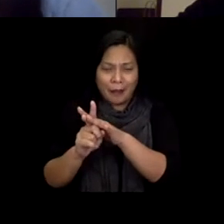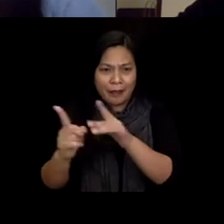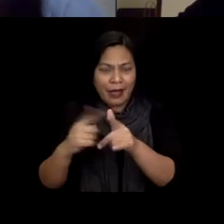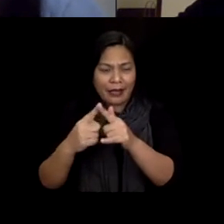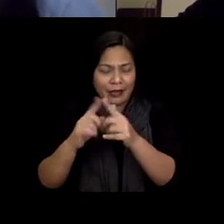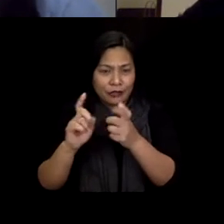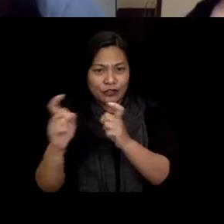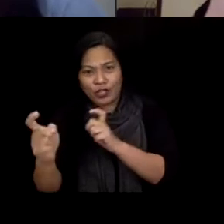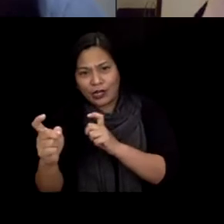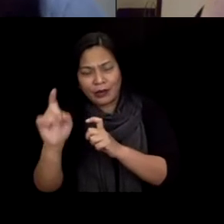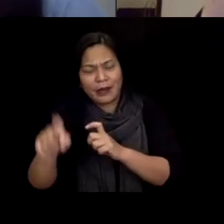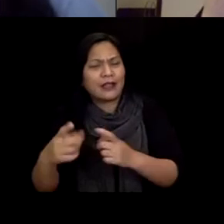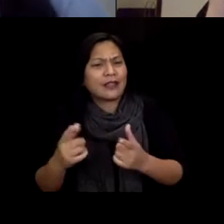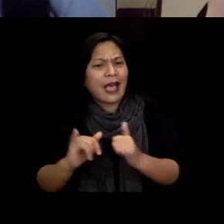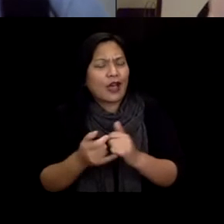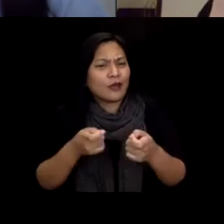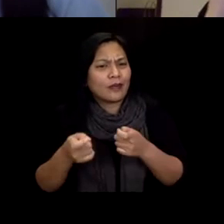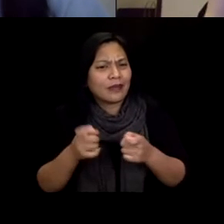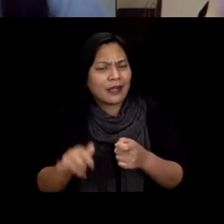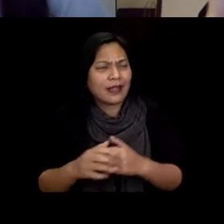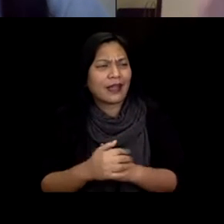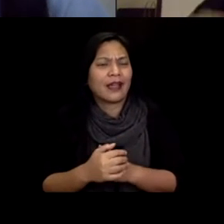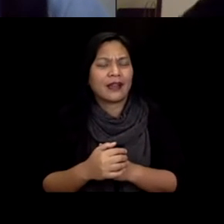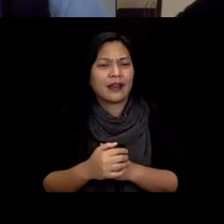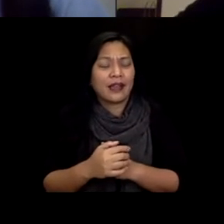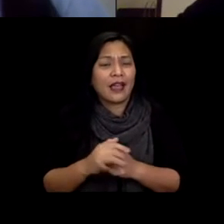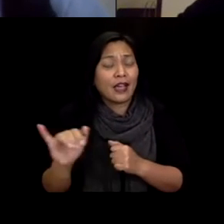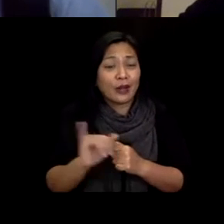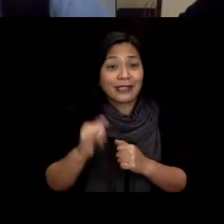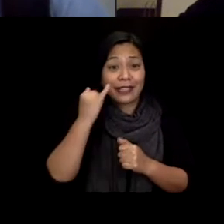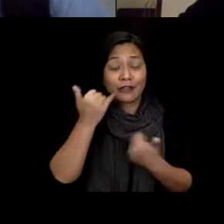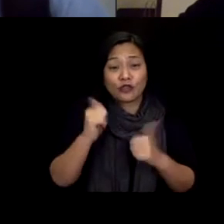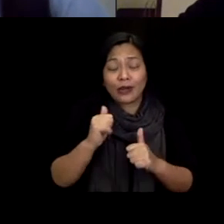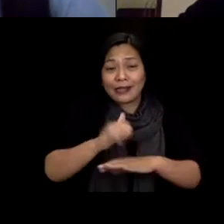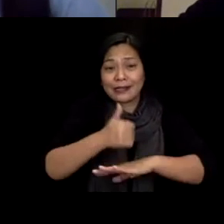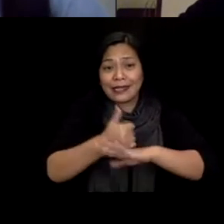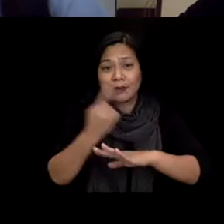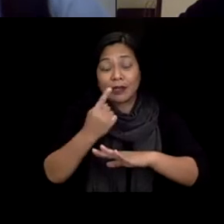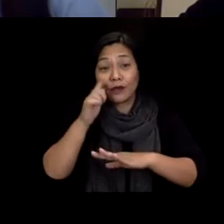to wanting to commit to seeing the structure of existing programming through?